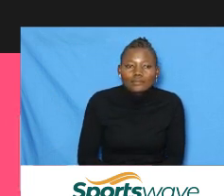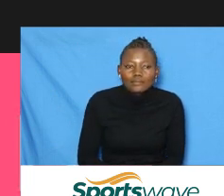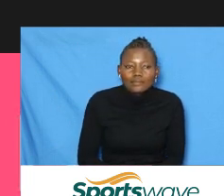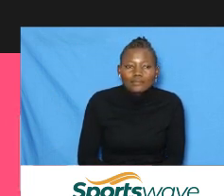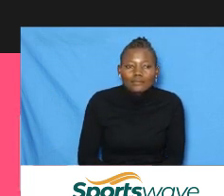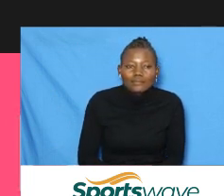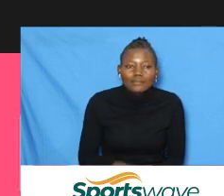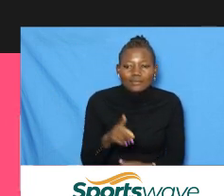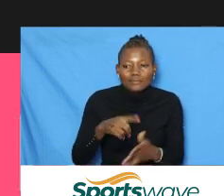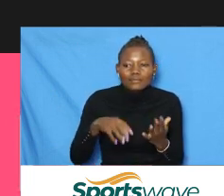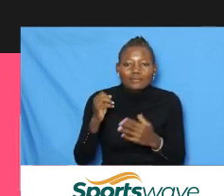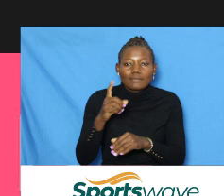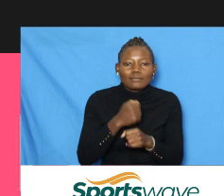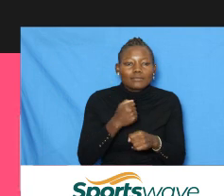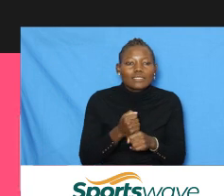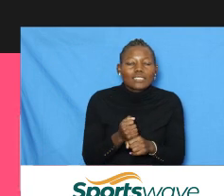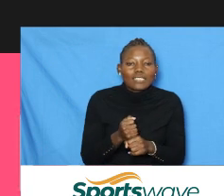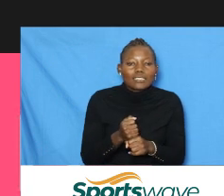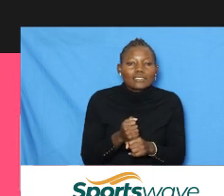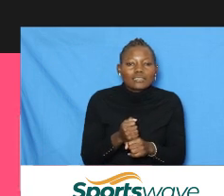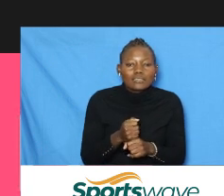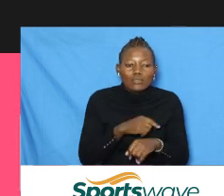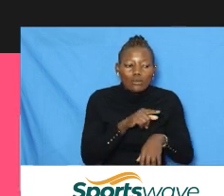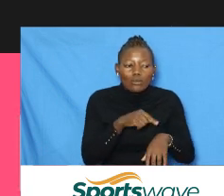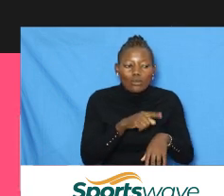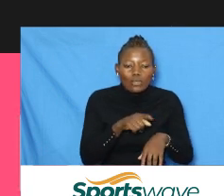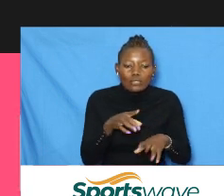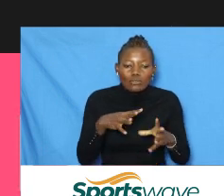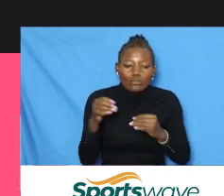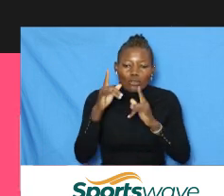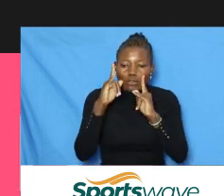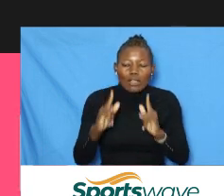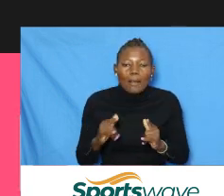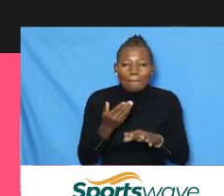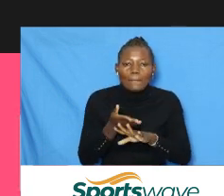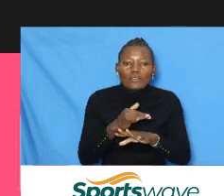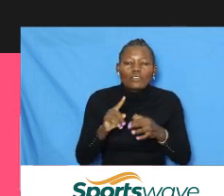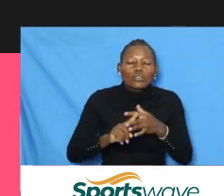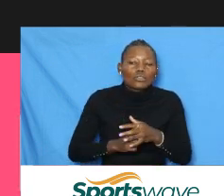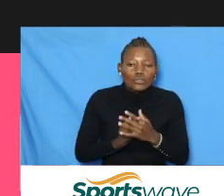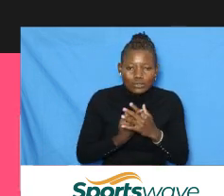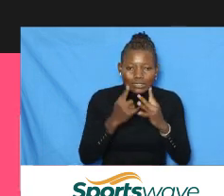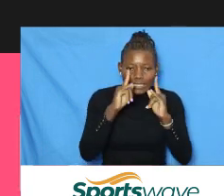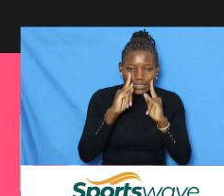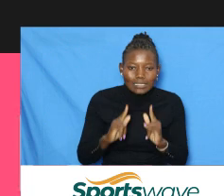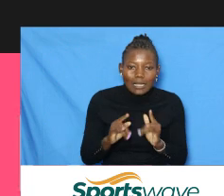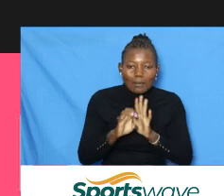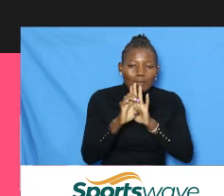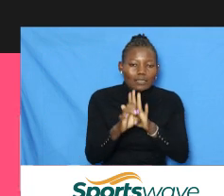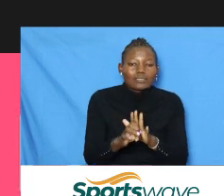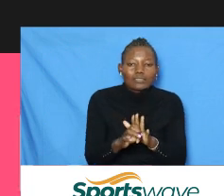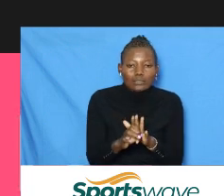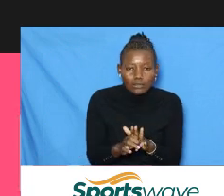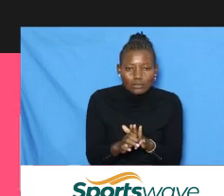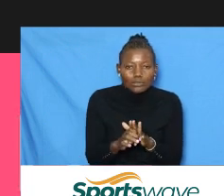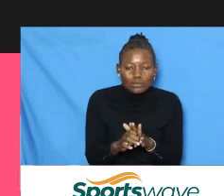what needs to be done at that juncture is, when you're going into camp, before you start a camp, for example, to leave for